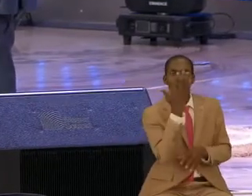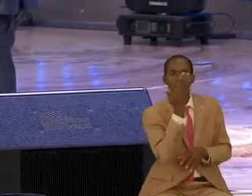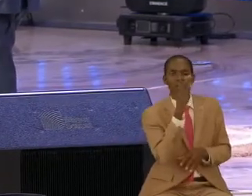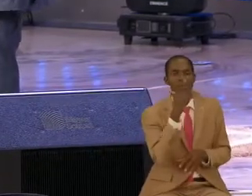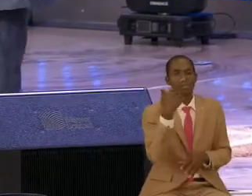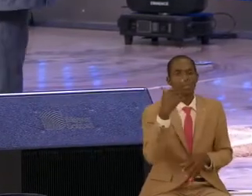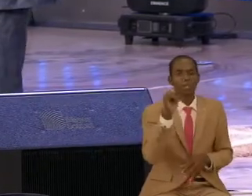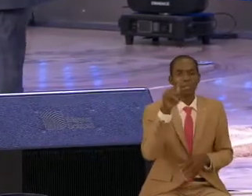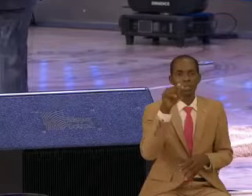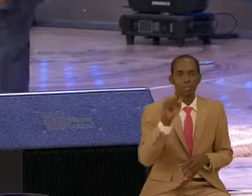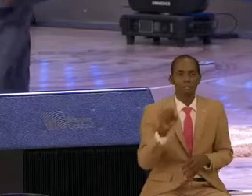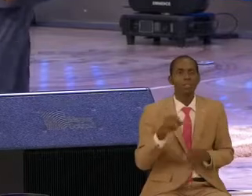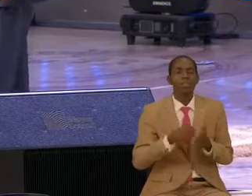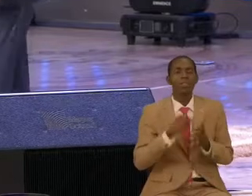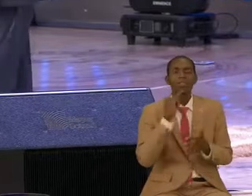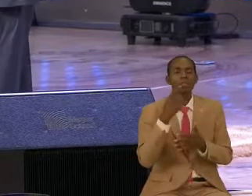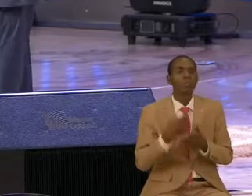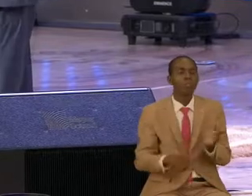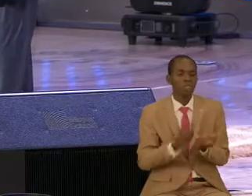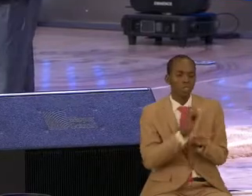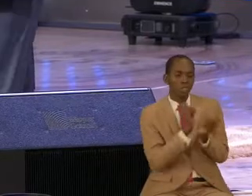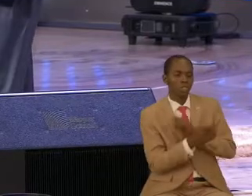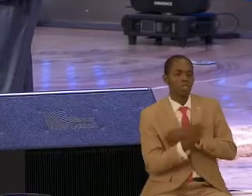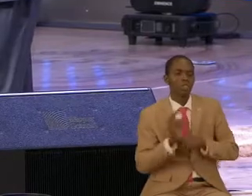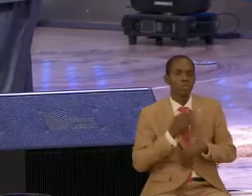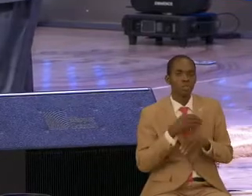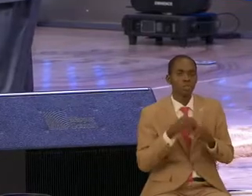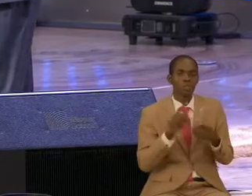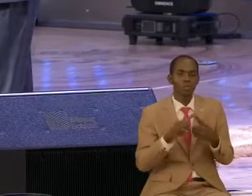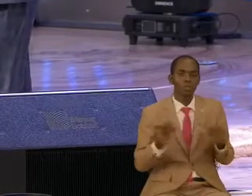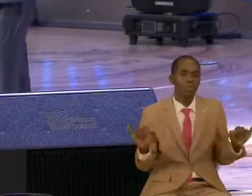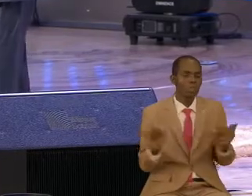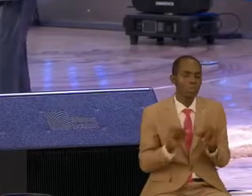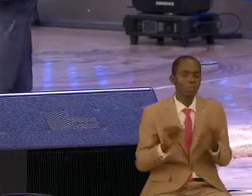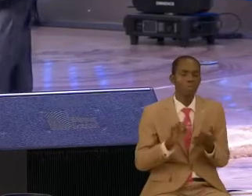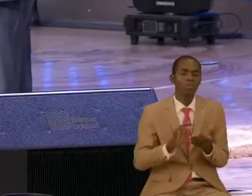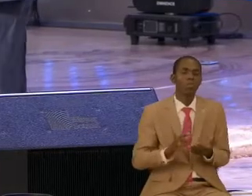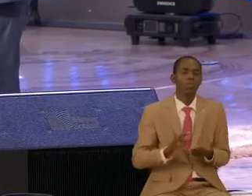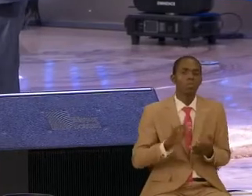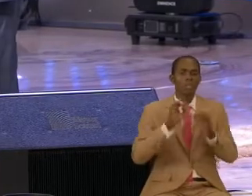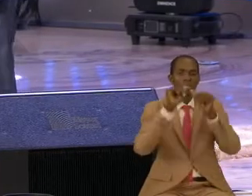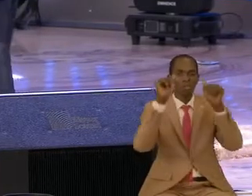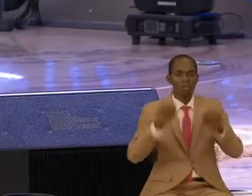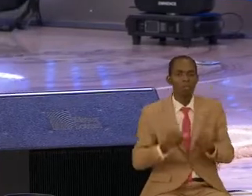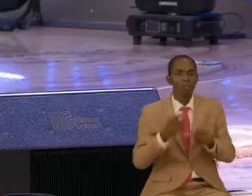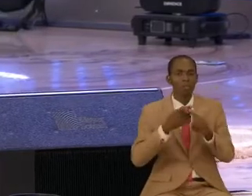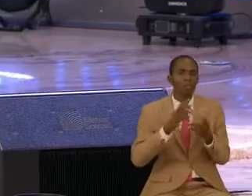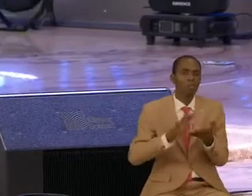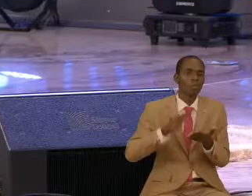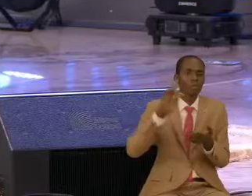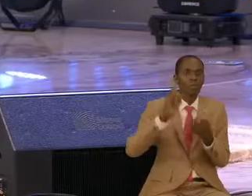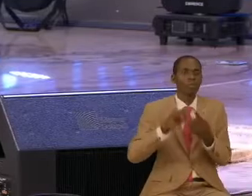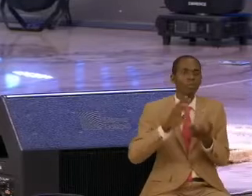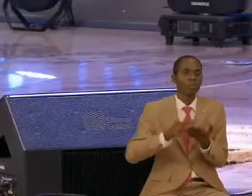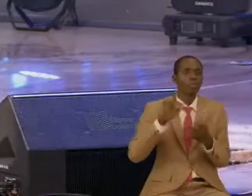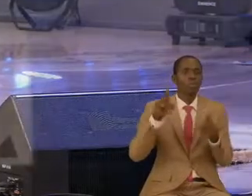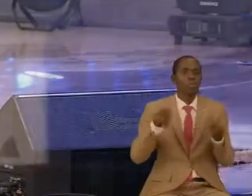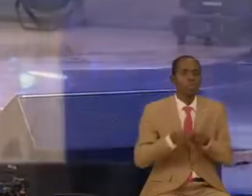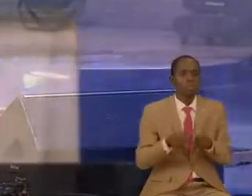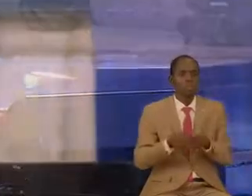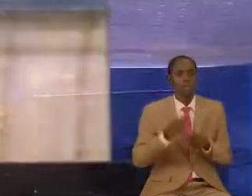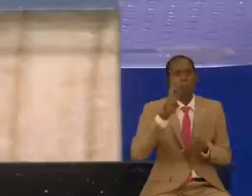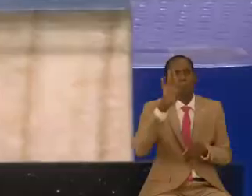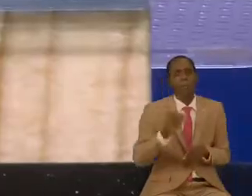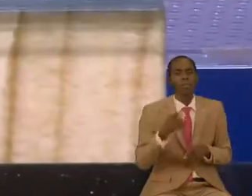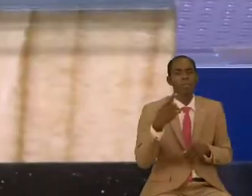changes us into the same image from glory to glory, even as by